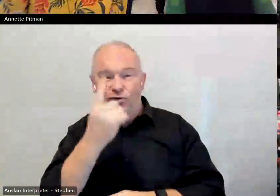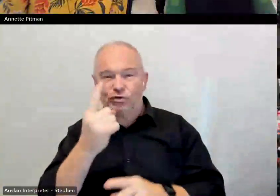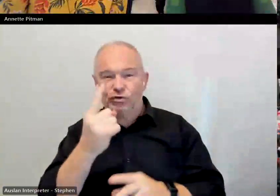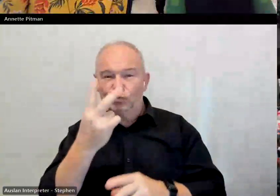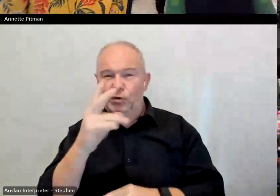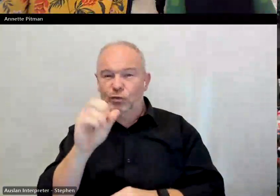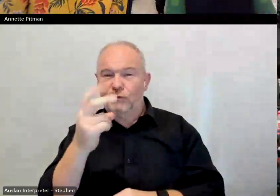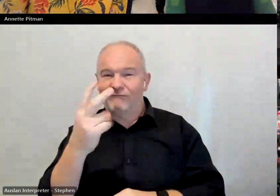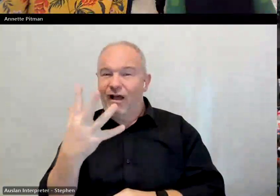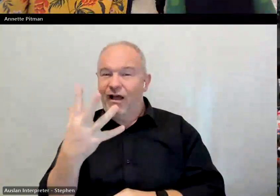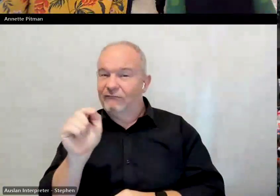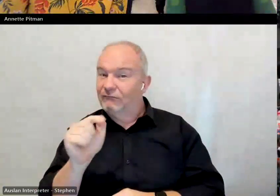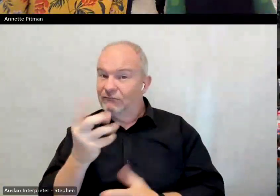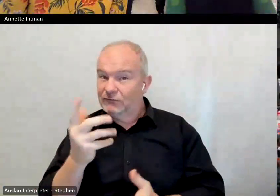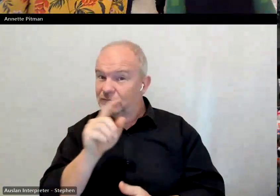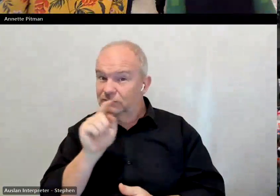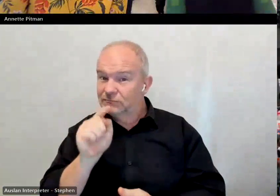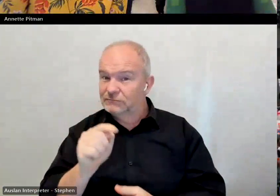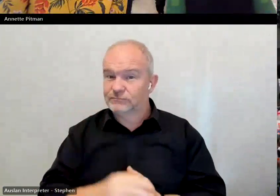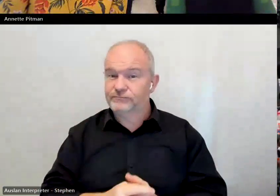2025?